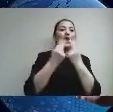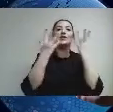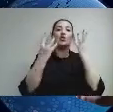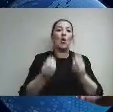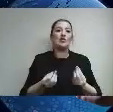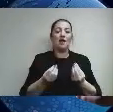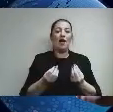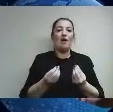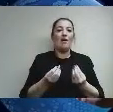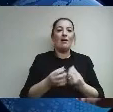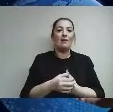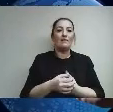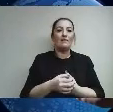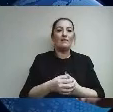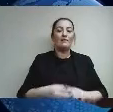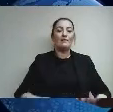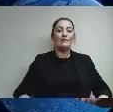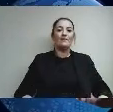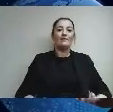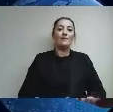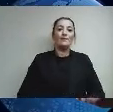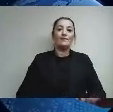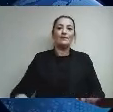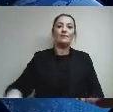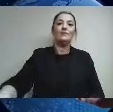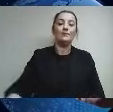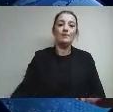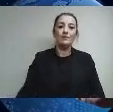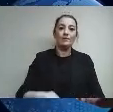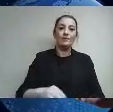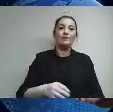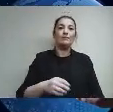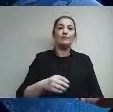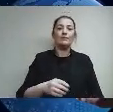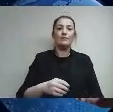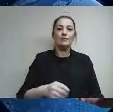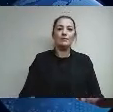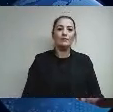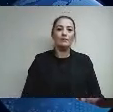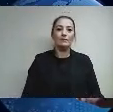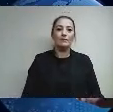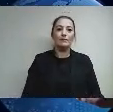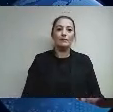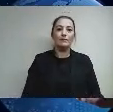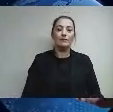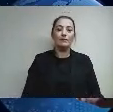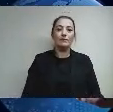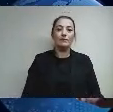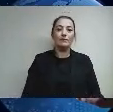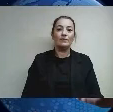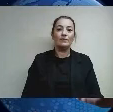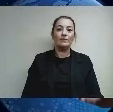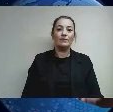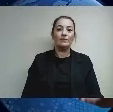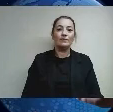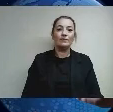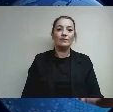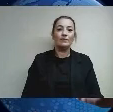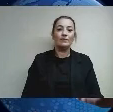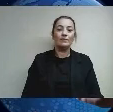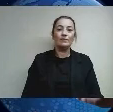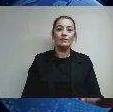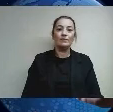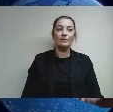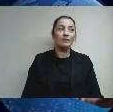believe the biggest dream of all the social entrepreneurs is the world that would not need us. Things